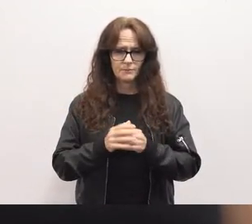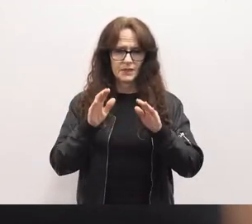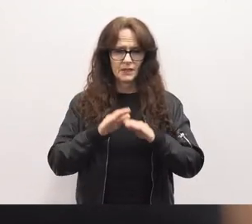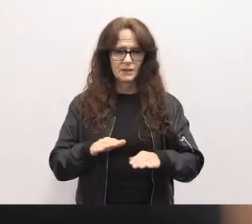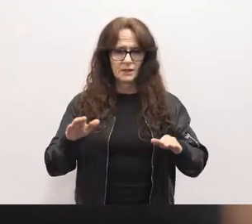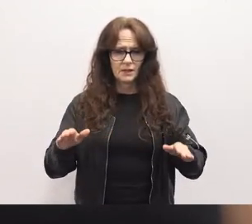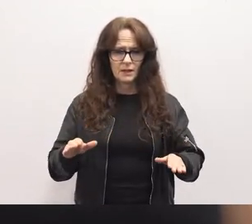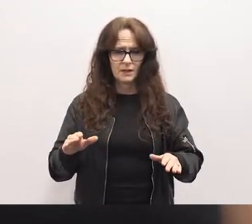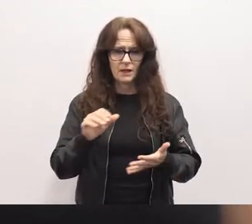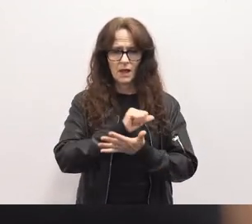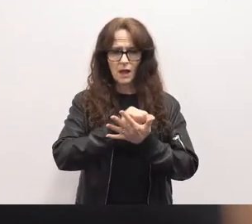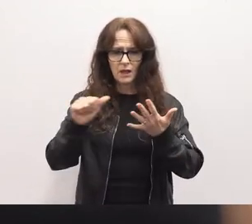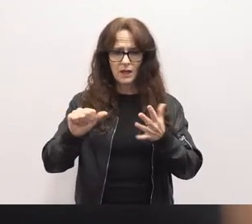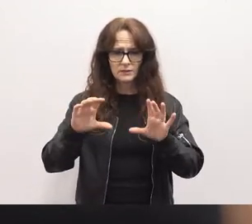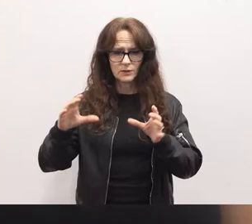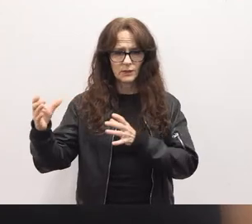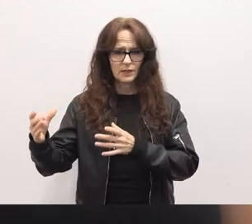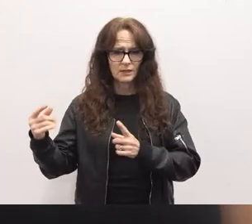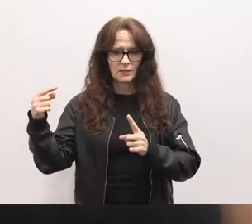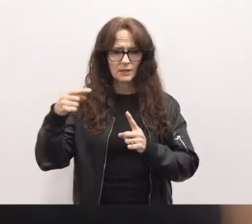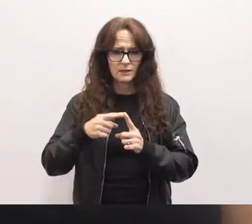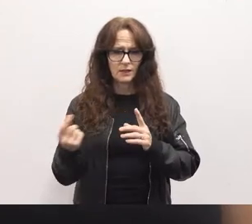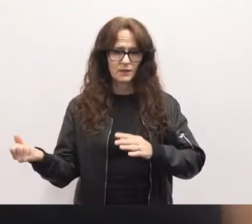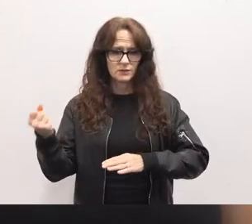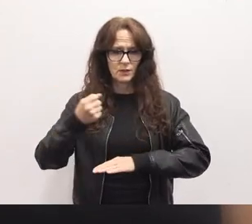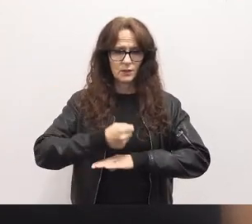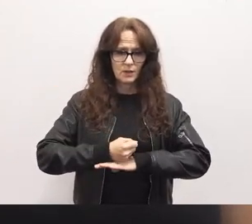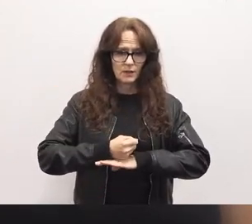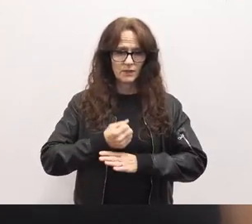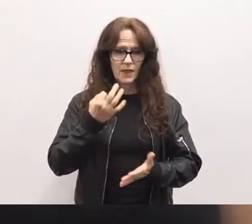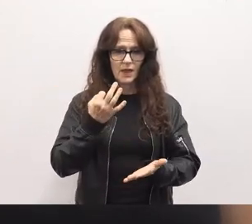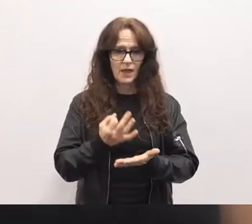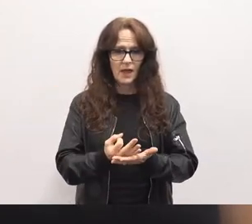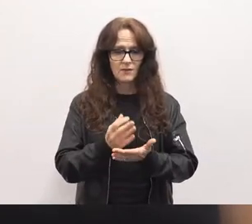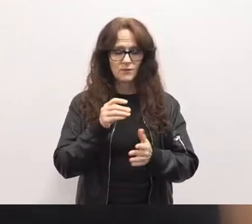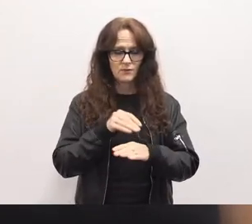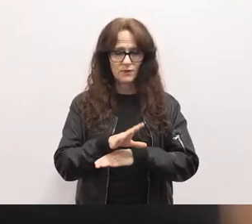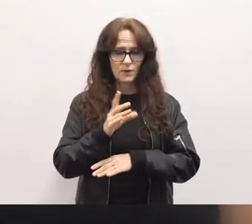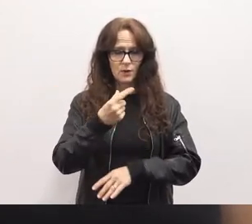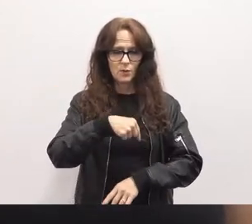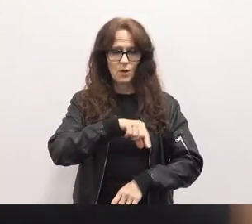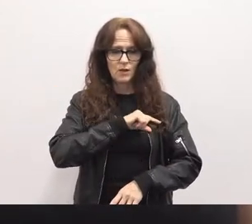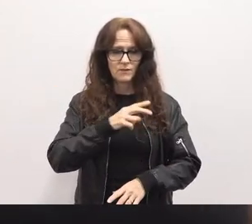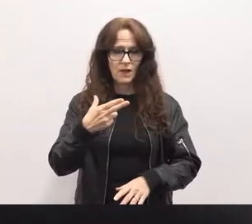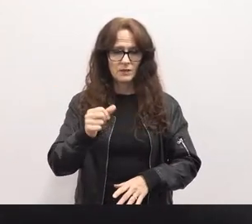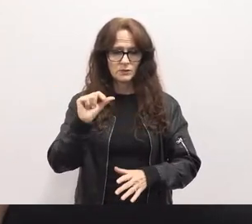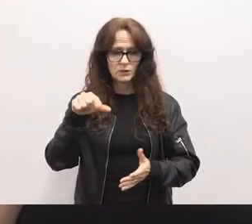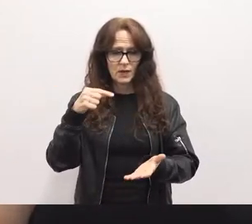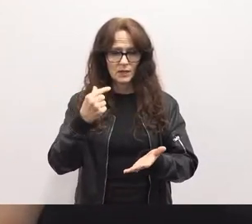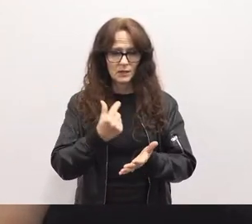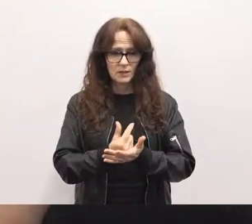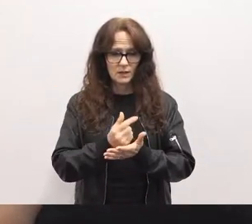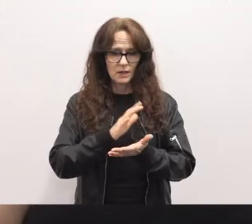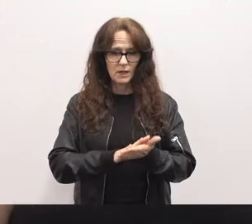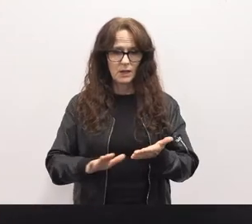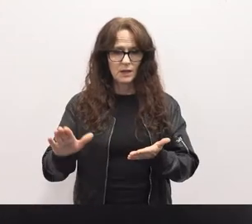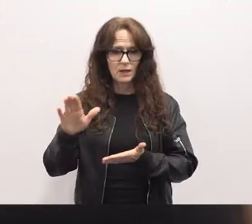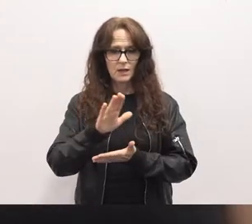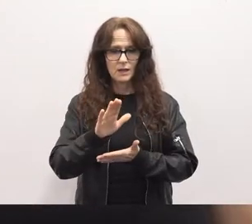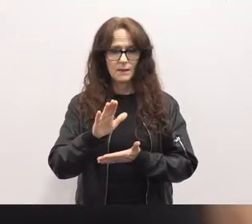even earned all A's in all her classes until this shutdown. This F will affect for her qualifications for high school graduations and college